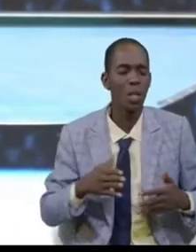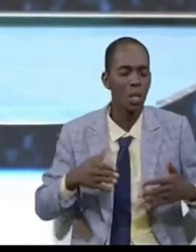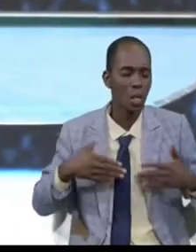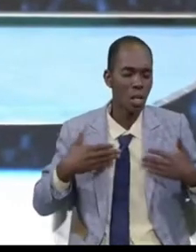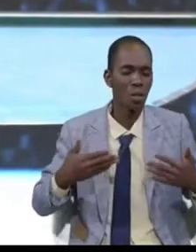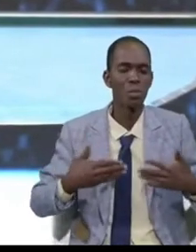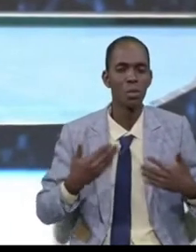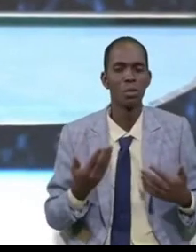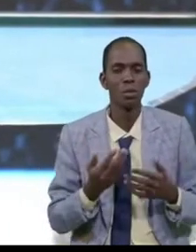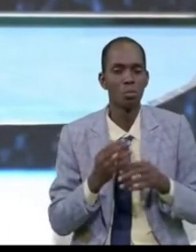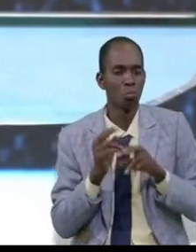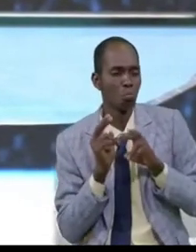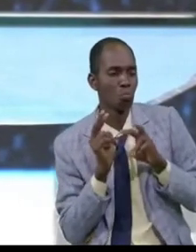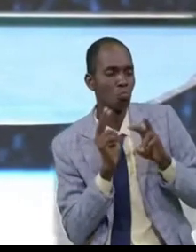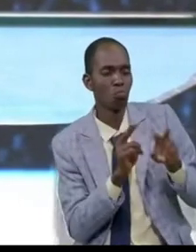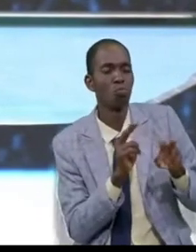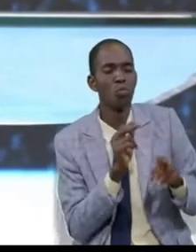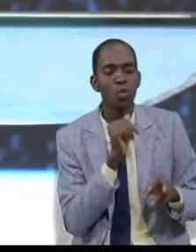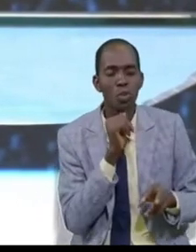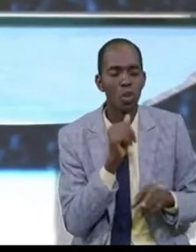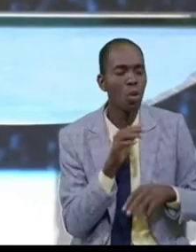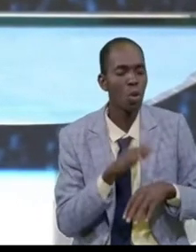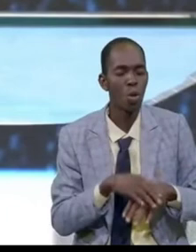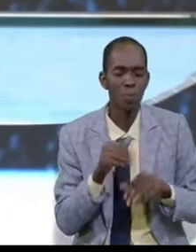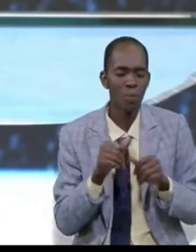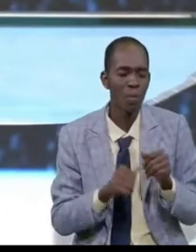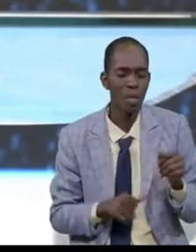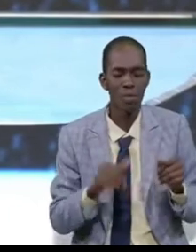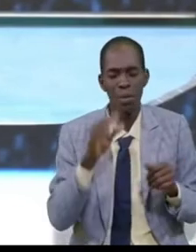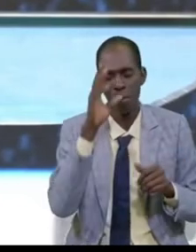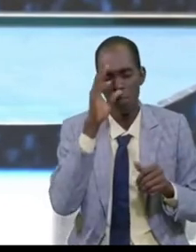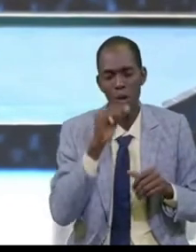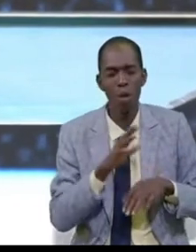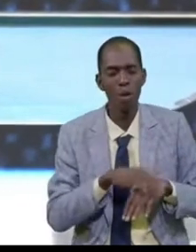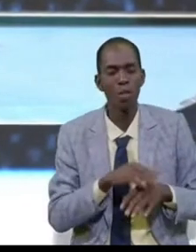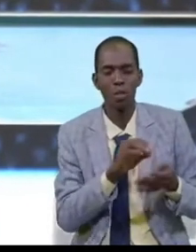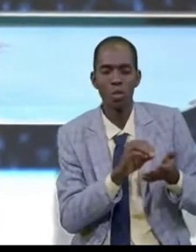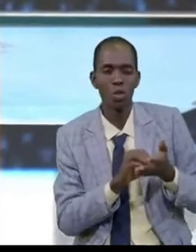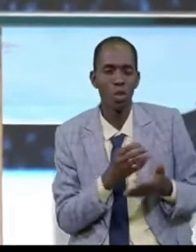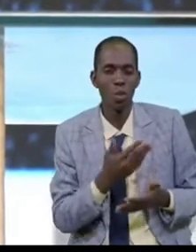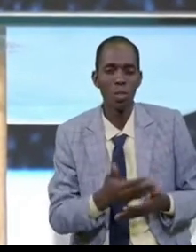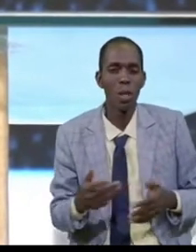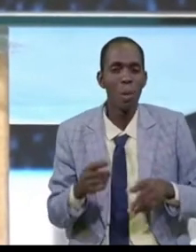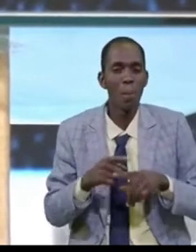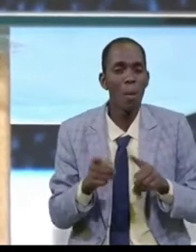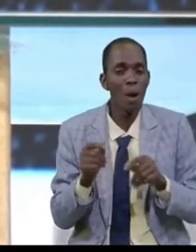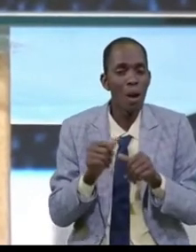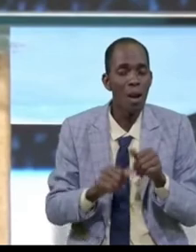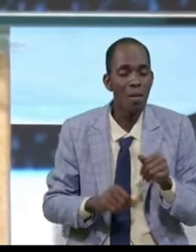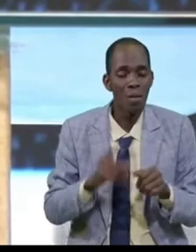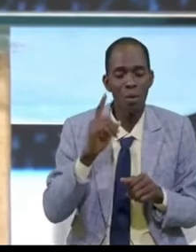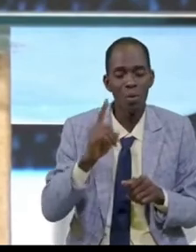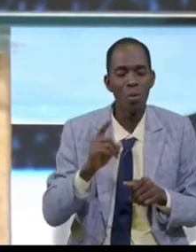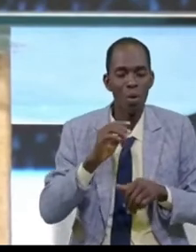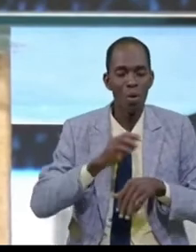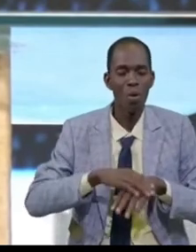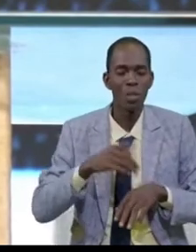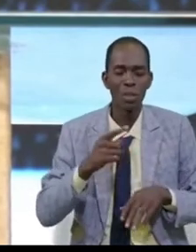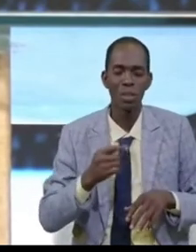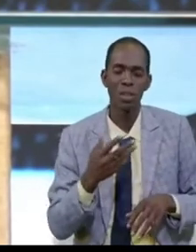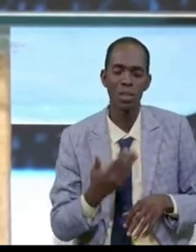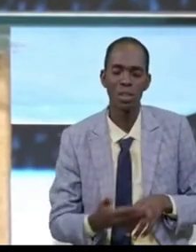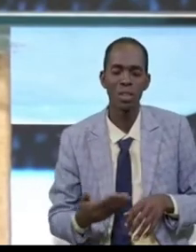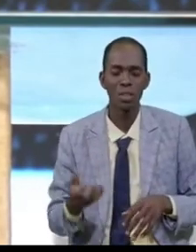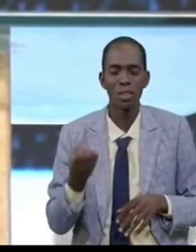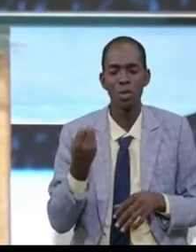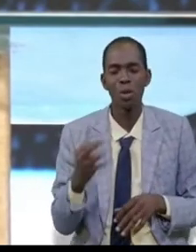to do. Look not every man on his own things, but every man also on the things of